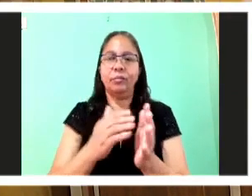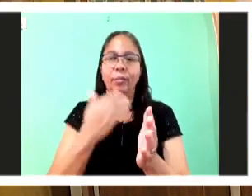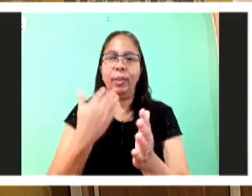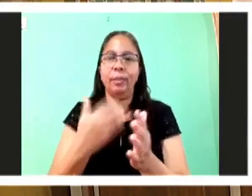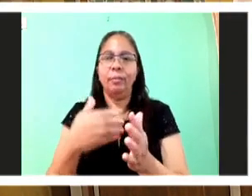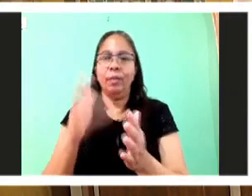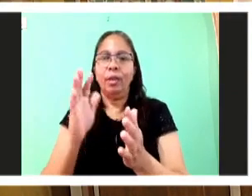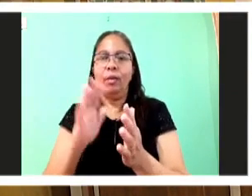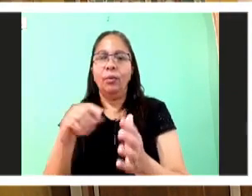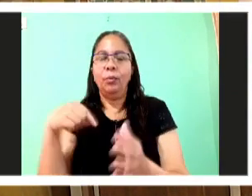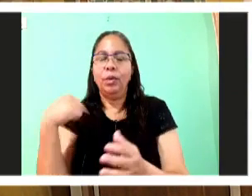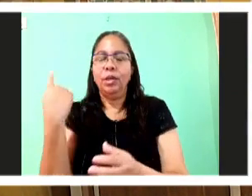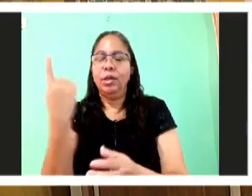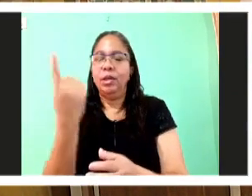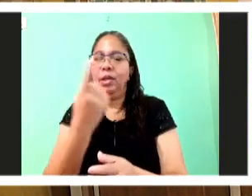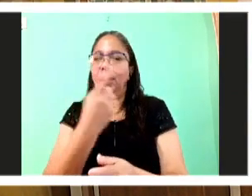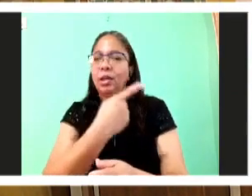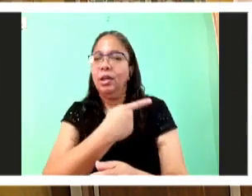We,